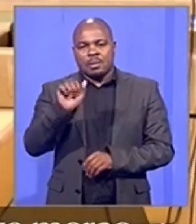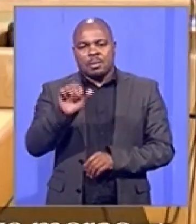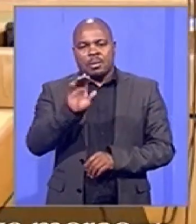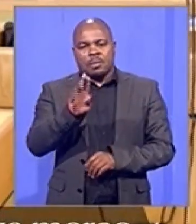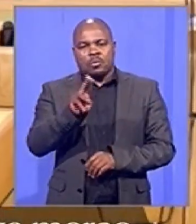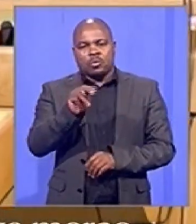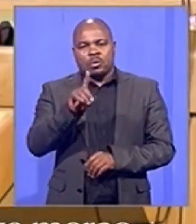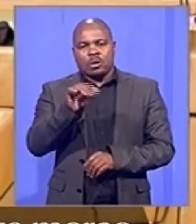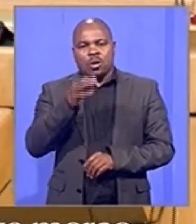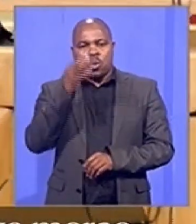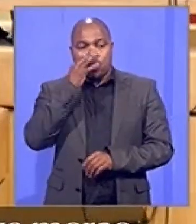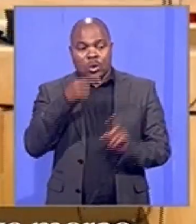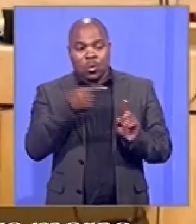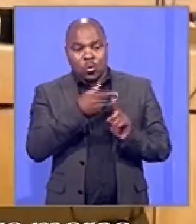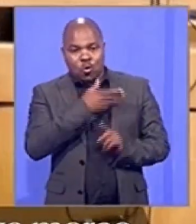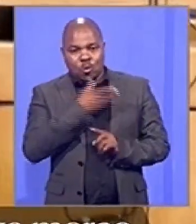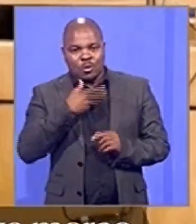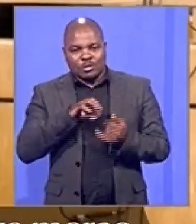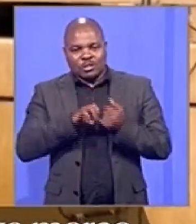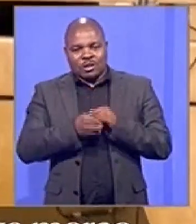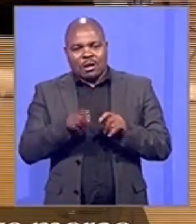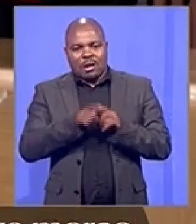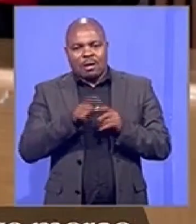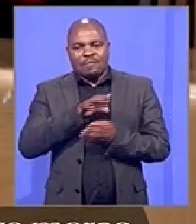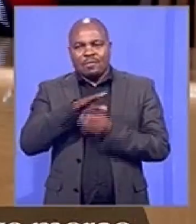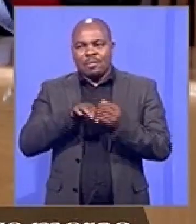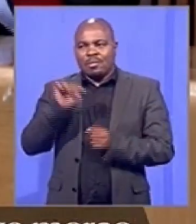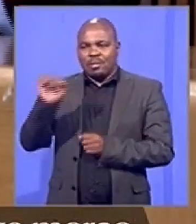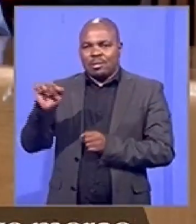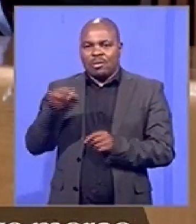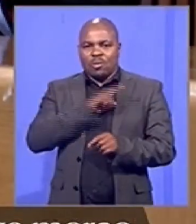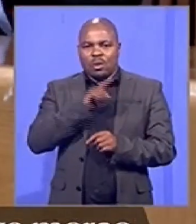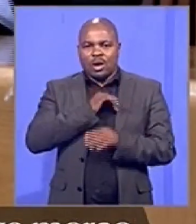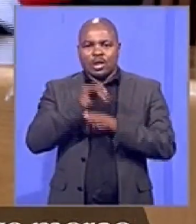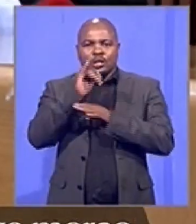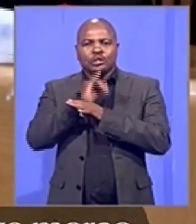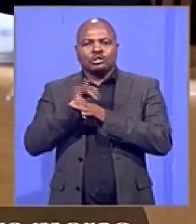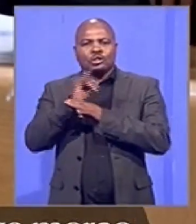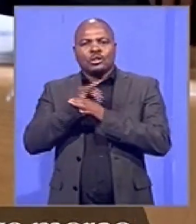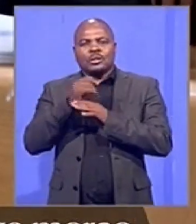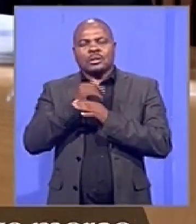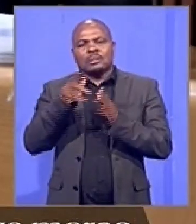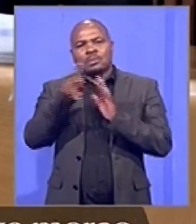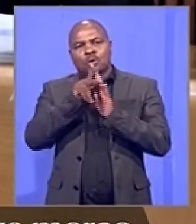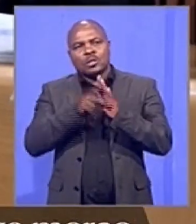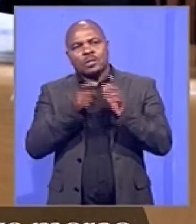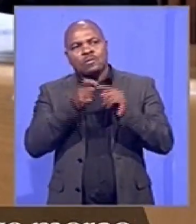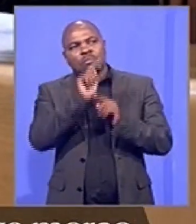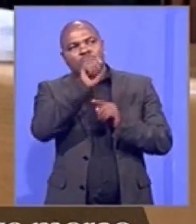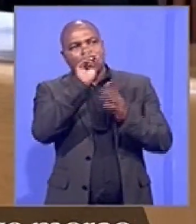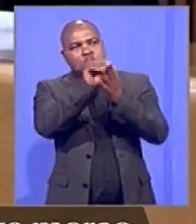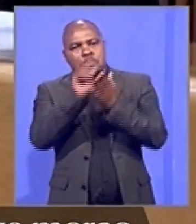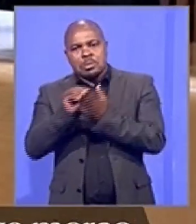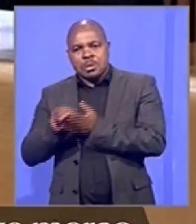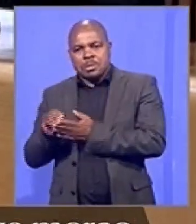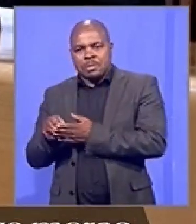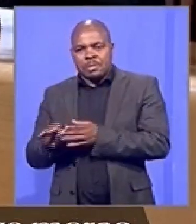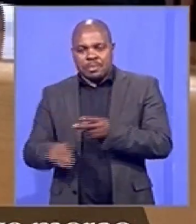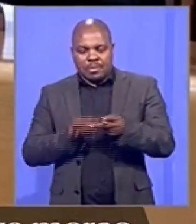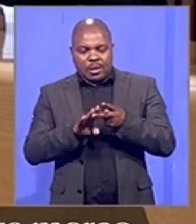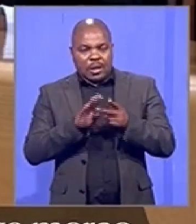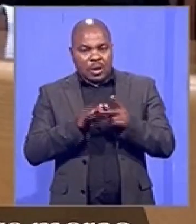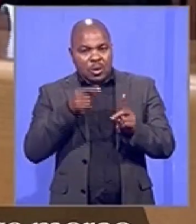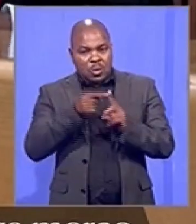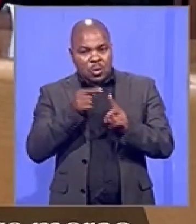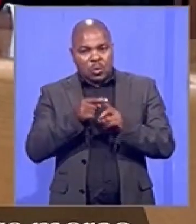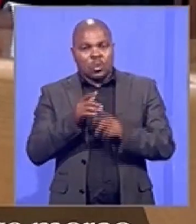gore Setshwantsho o na itira jaaka maloko a ba masika ka go tsaya di-insurance kwa ditlamong tse di farologaneng ebile e ne le mongwelwa go